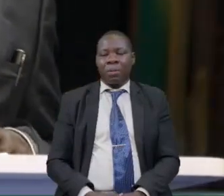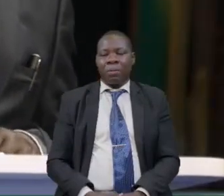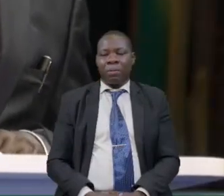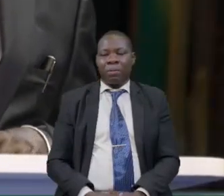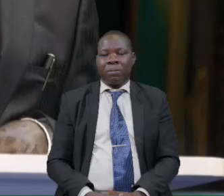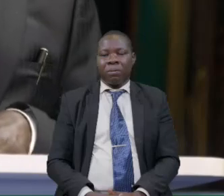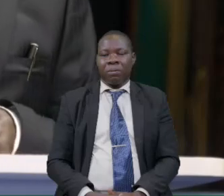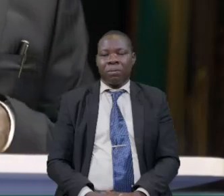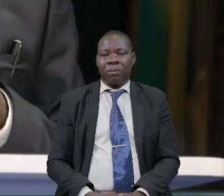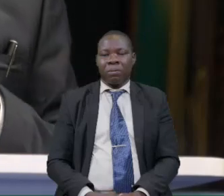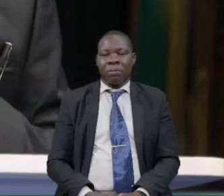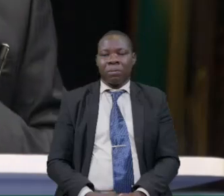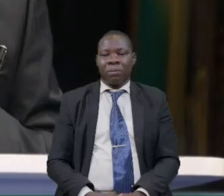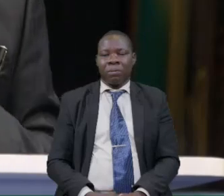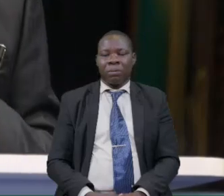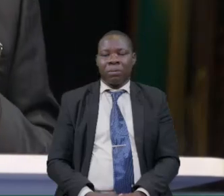Thank you.